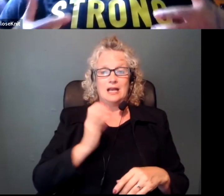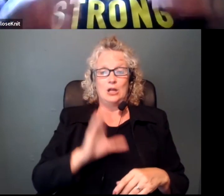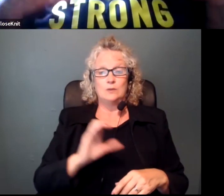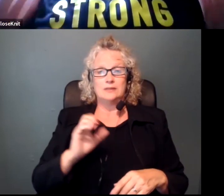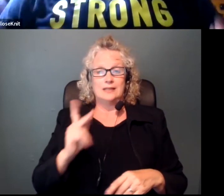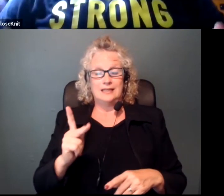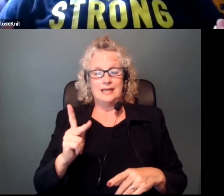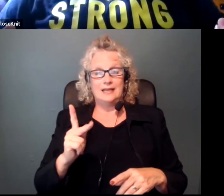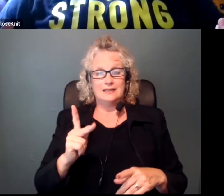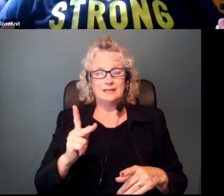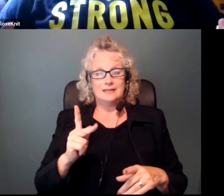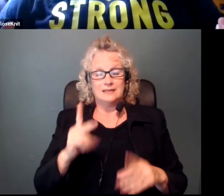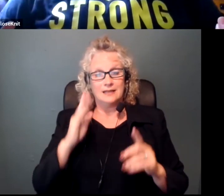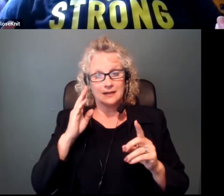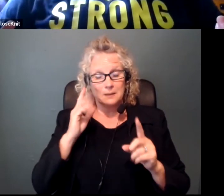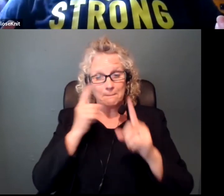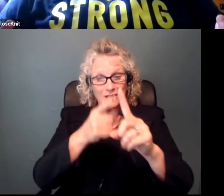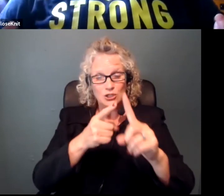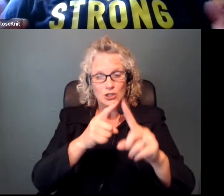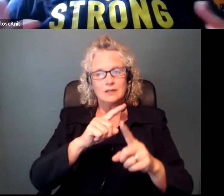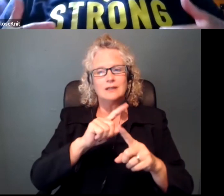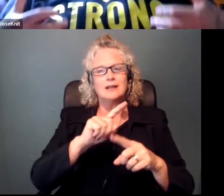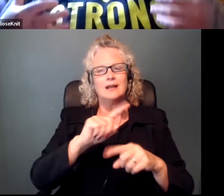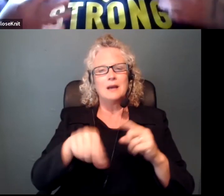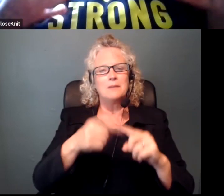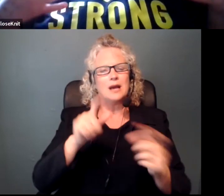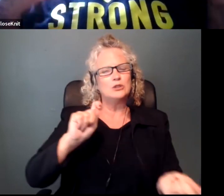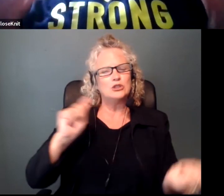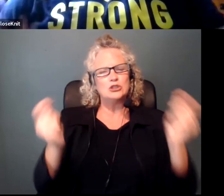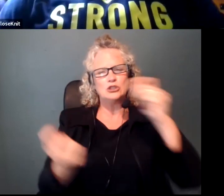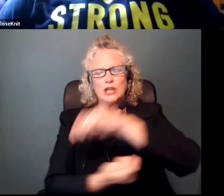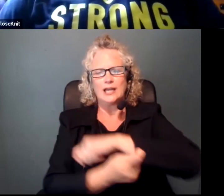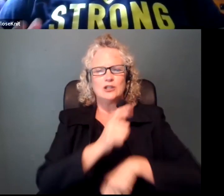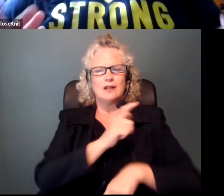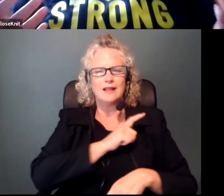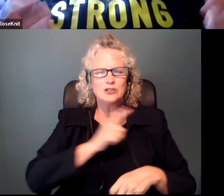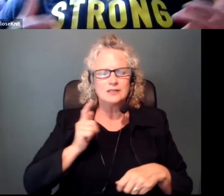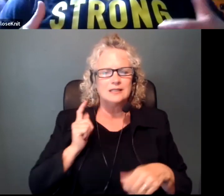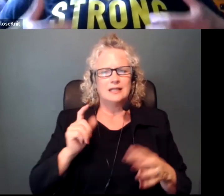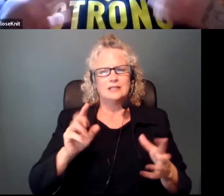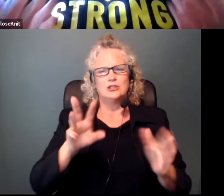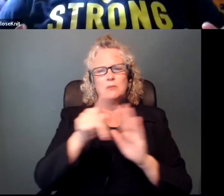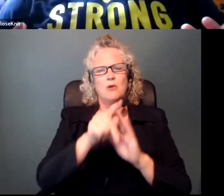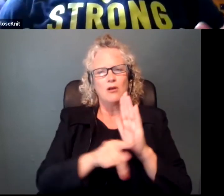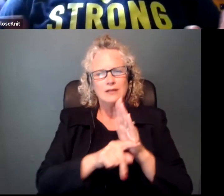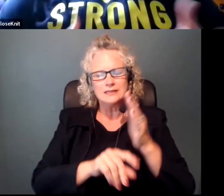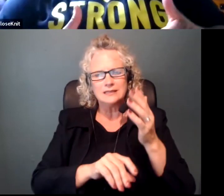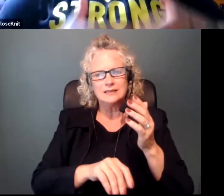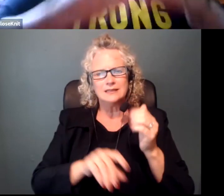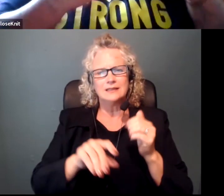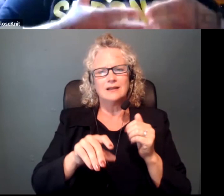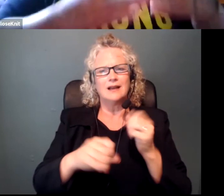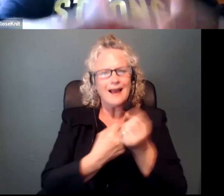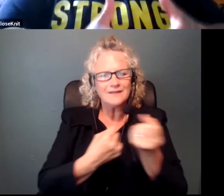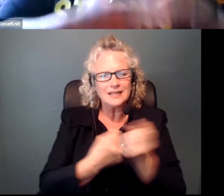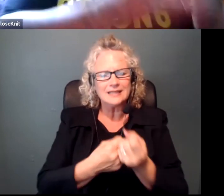do a lot of like legislative and policy advocacy. We have a lot of conversations with